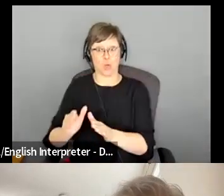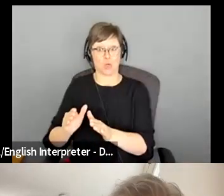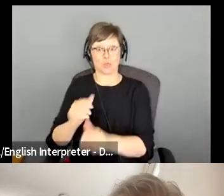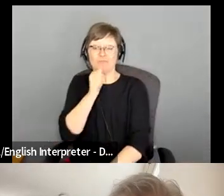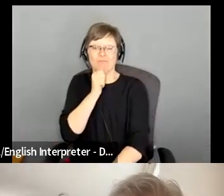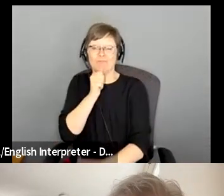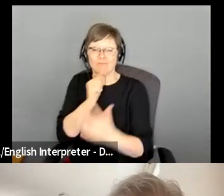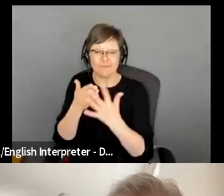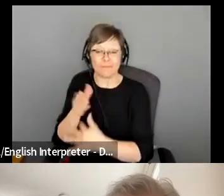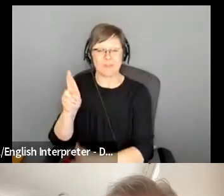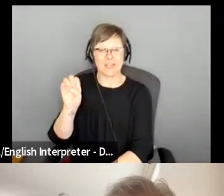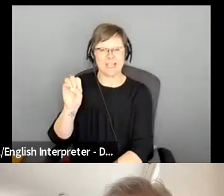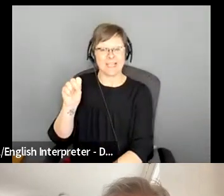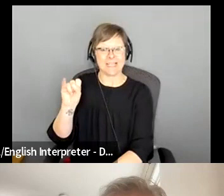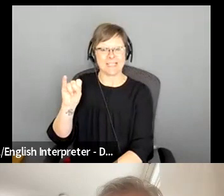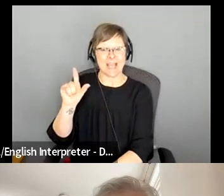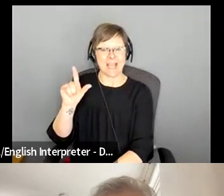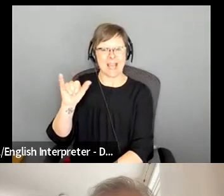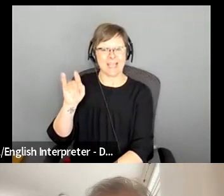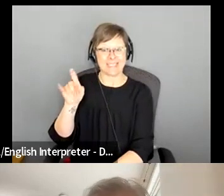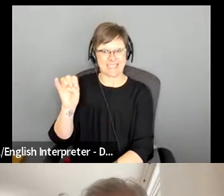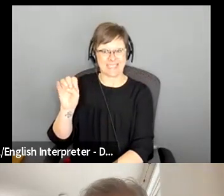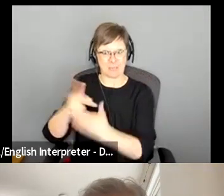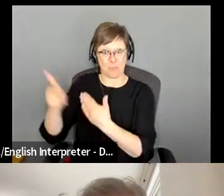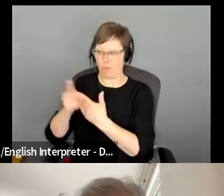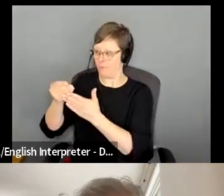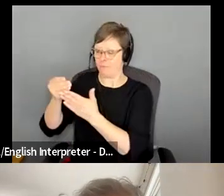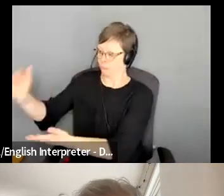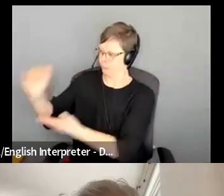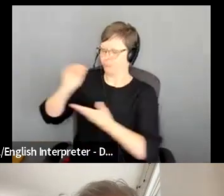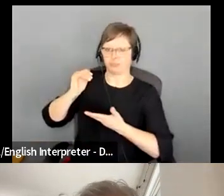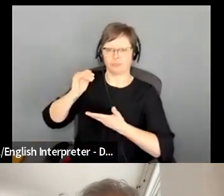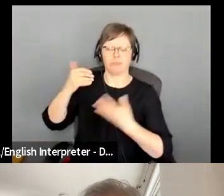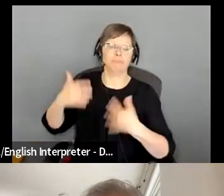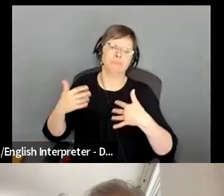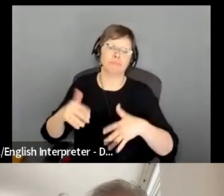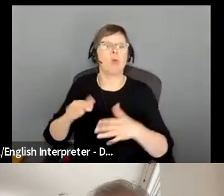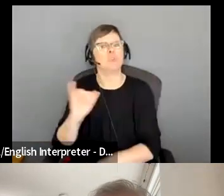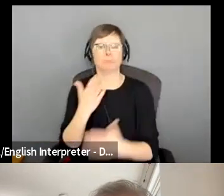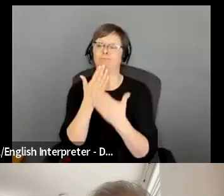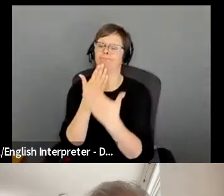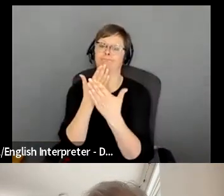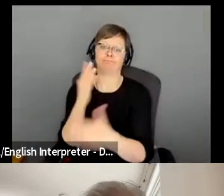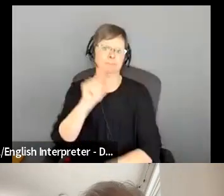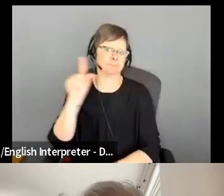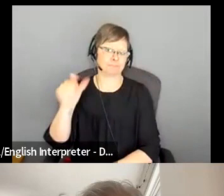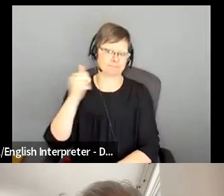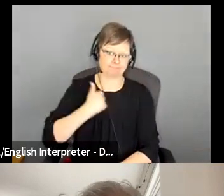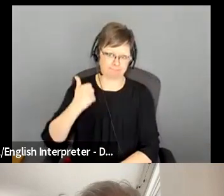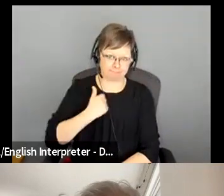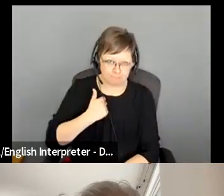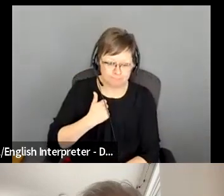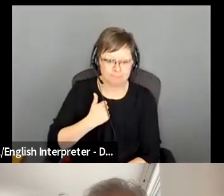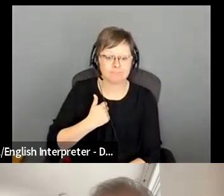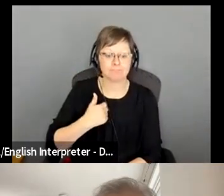Resilience Program. And we would like to gratefully acknowledge the Government of Canada and the Department